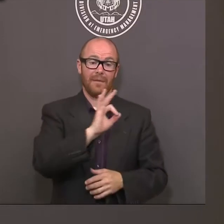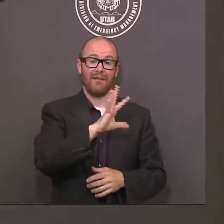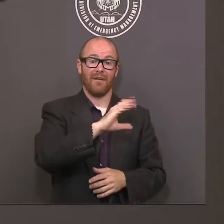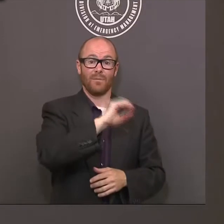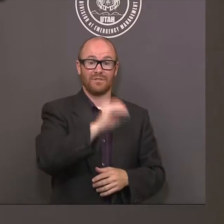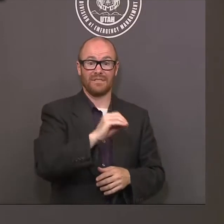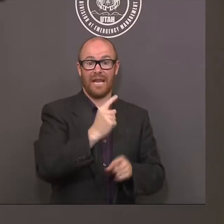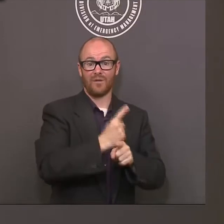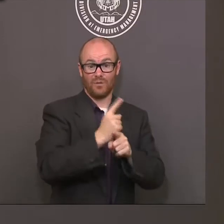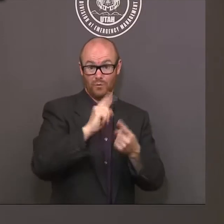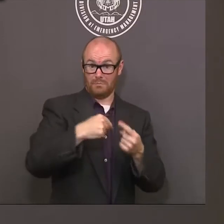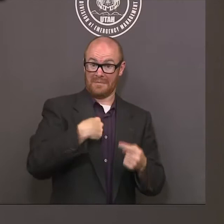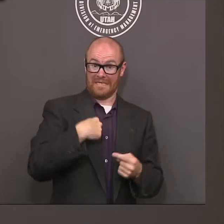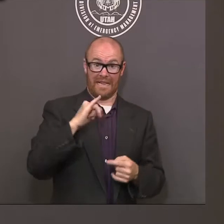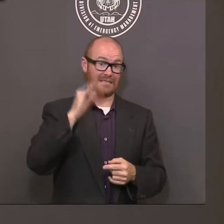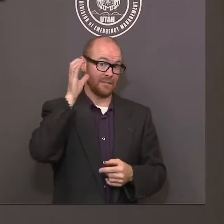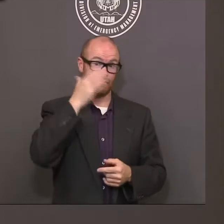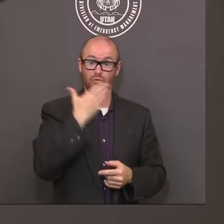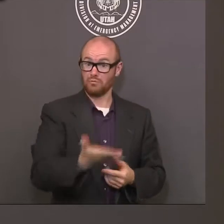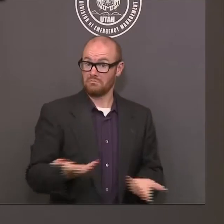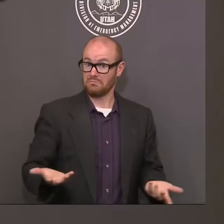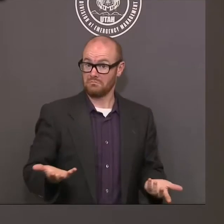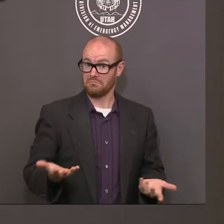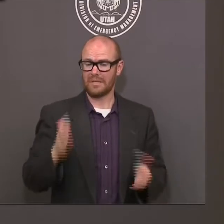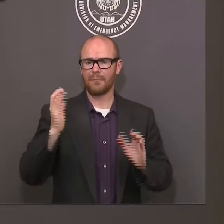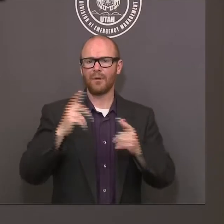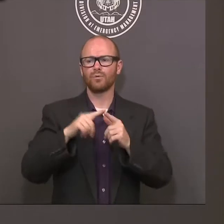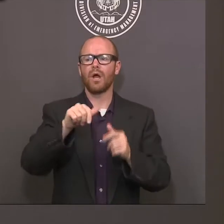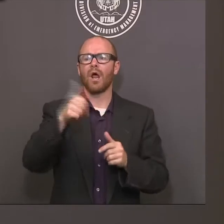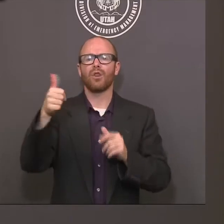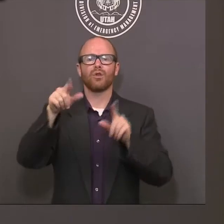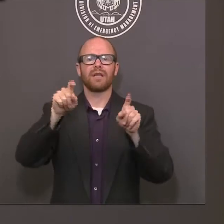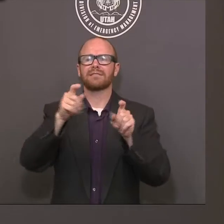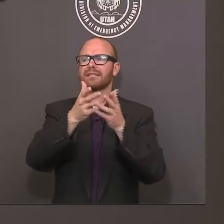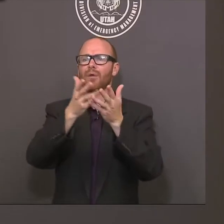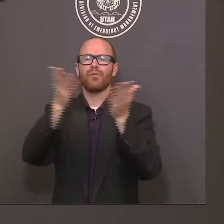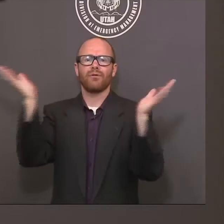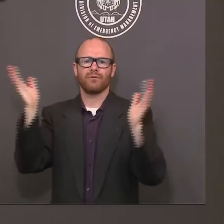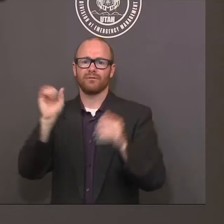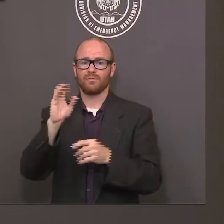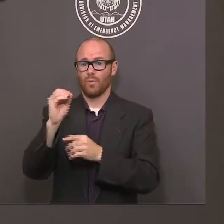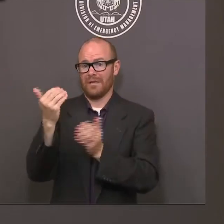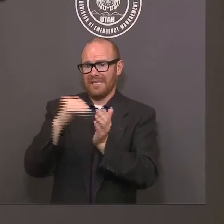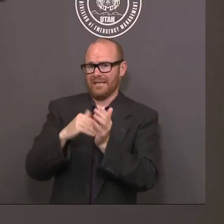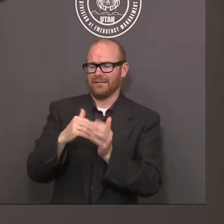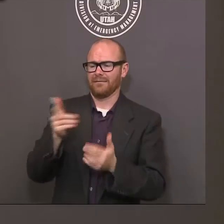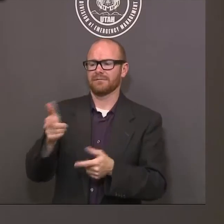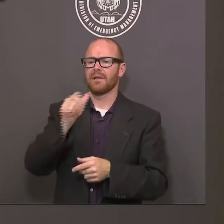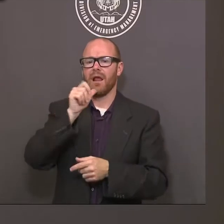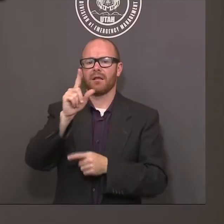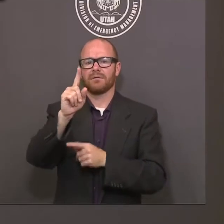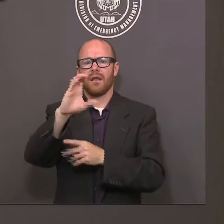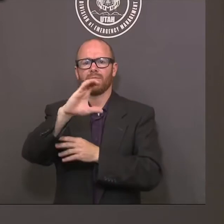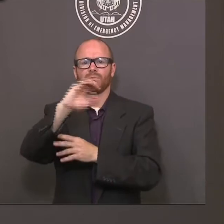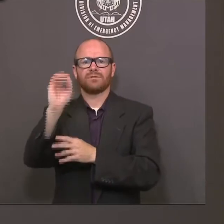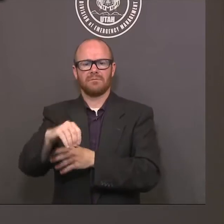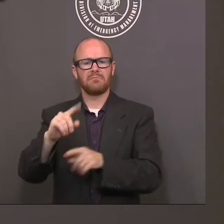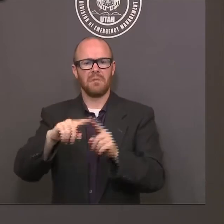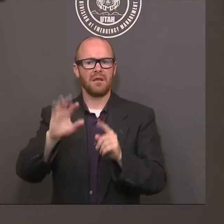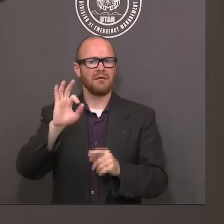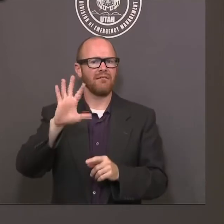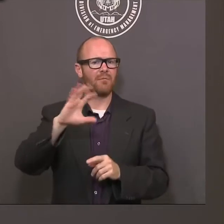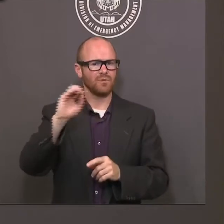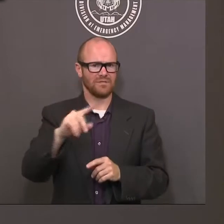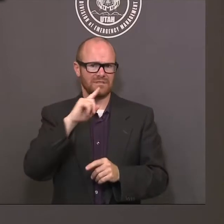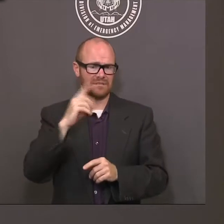that's pretty good compared to all the other tests that are available out there. So maybe not 100%, but 95% is